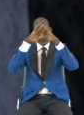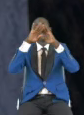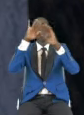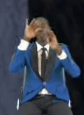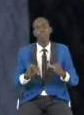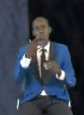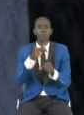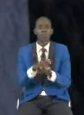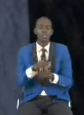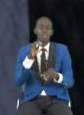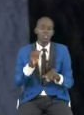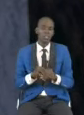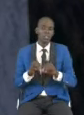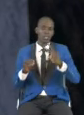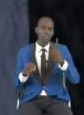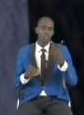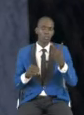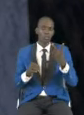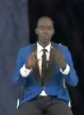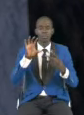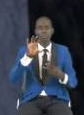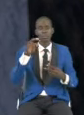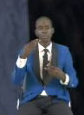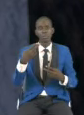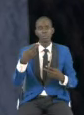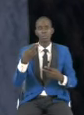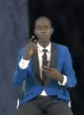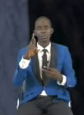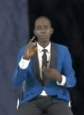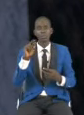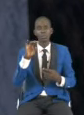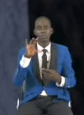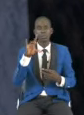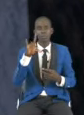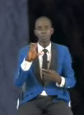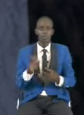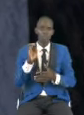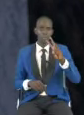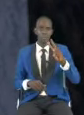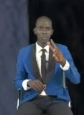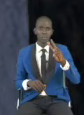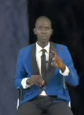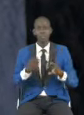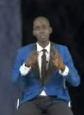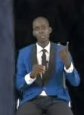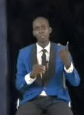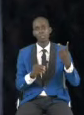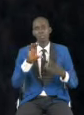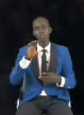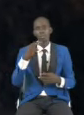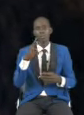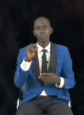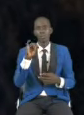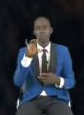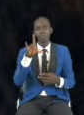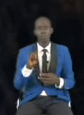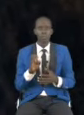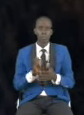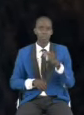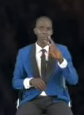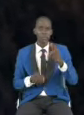Second Chronicles chapter 6, we're reading from verse 14. Second Chronicles chapter 6 verse 14, and said,